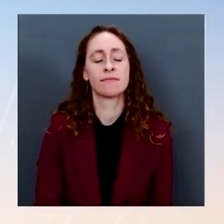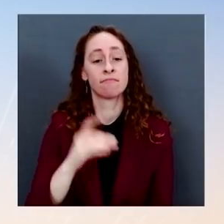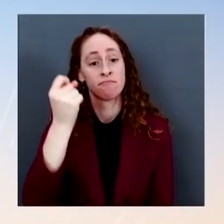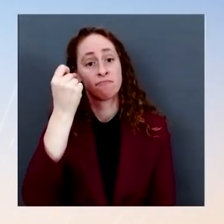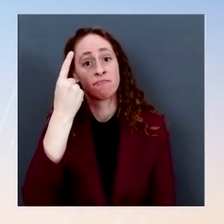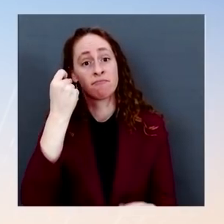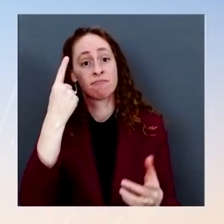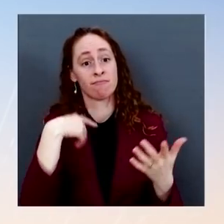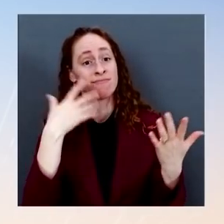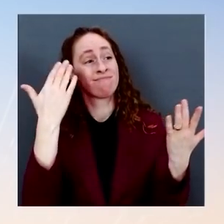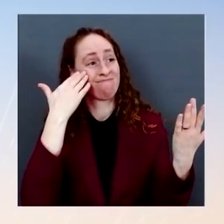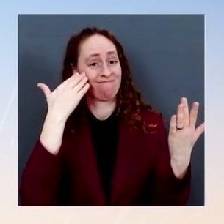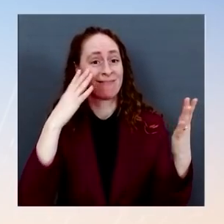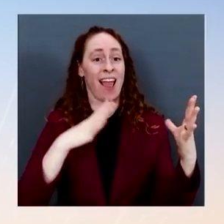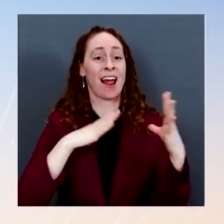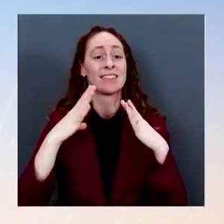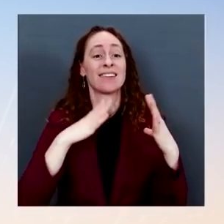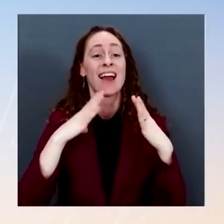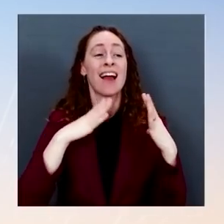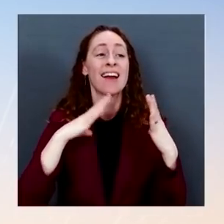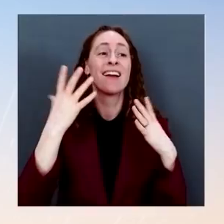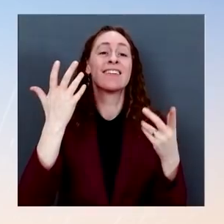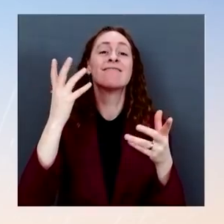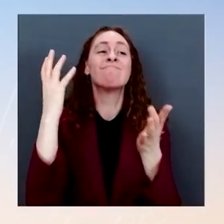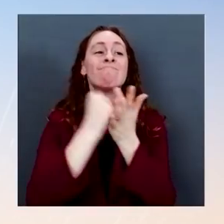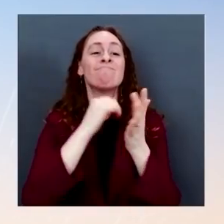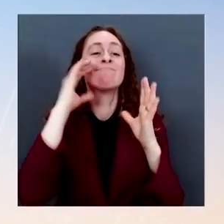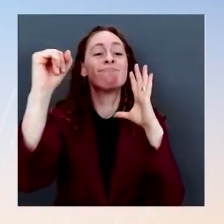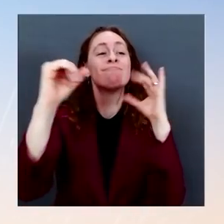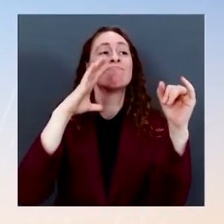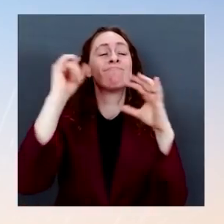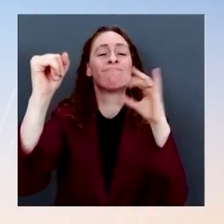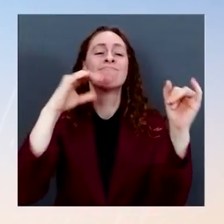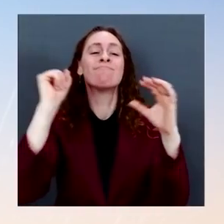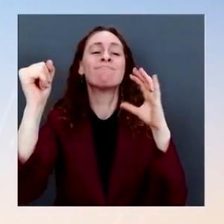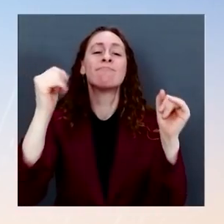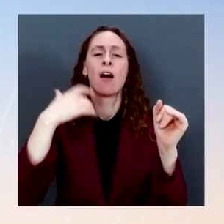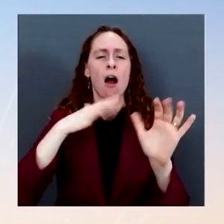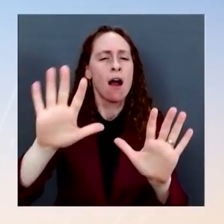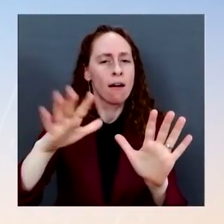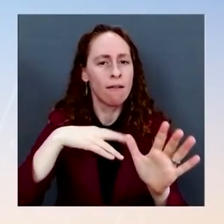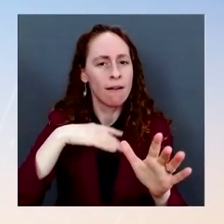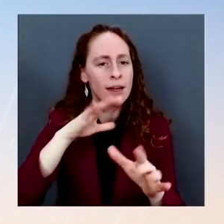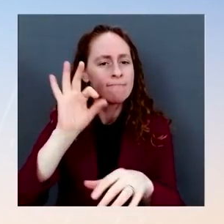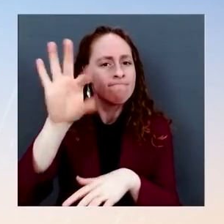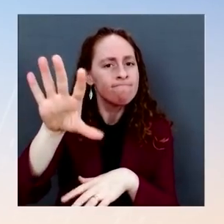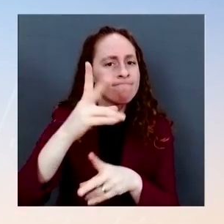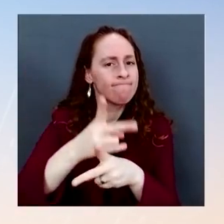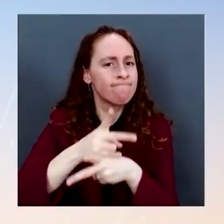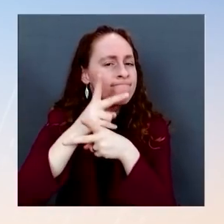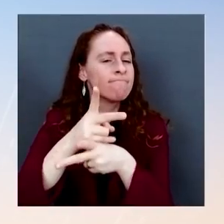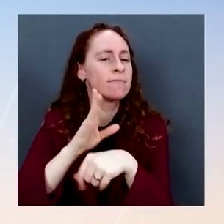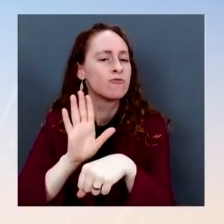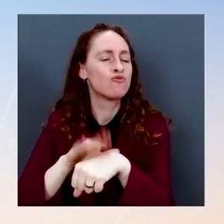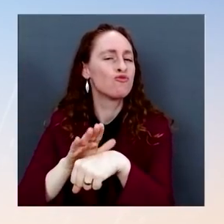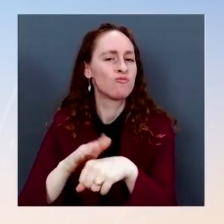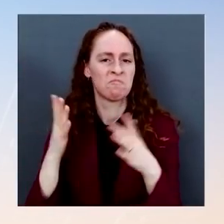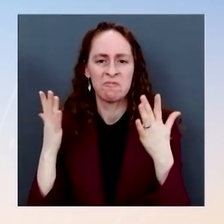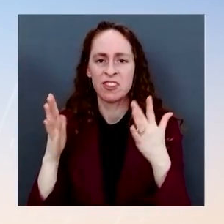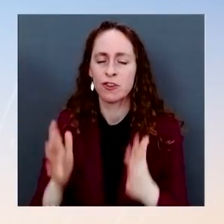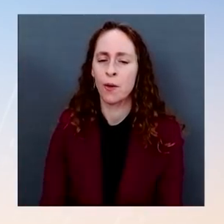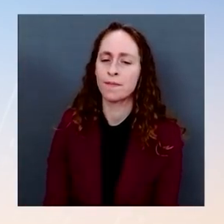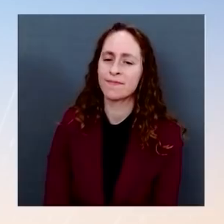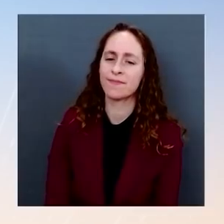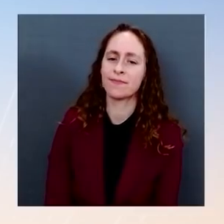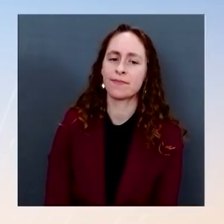to working more on Build Back Better next year. Is your expectation that President Biden and Senator Manchin will talk at all before the end of the